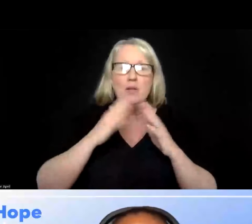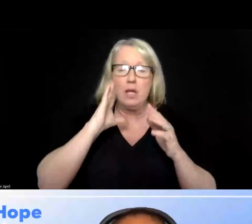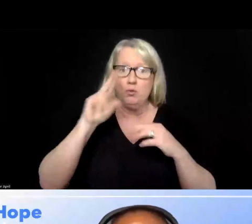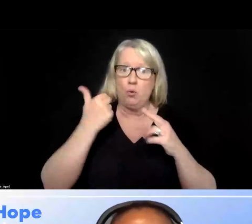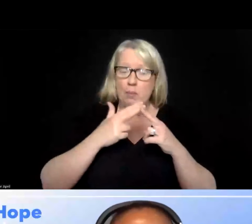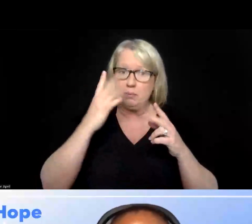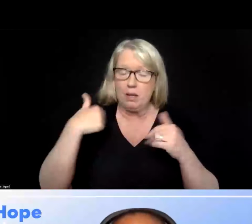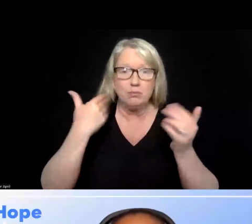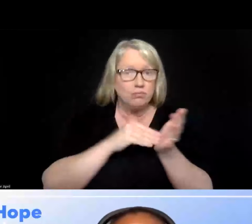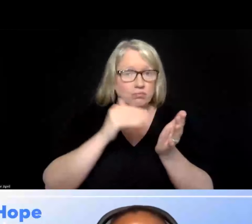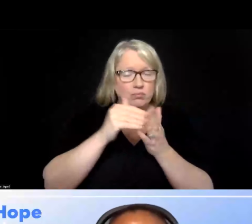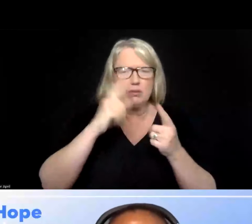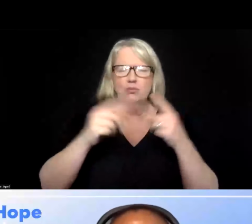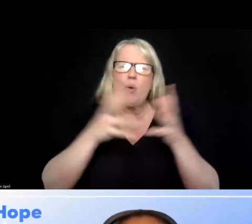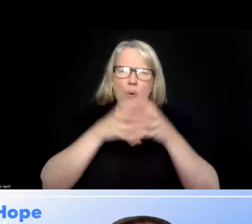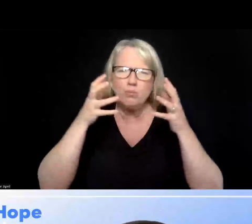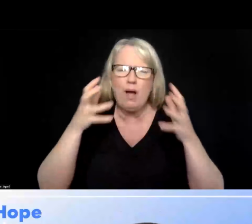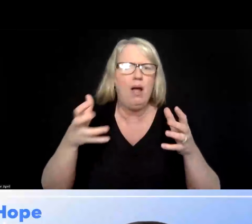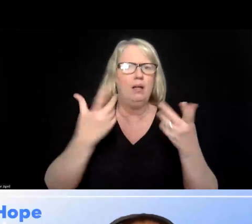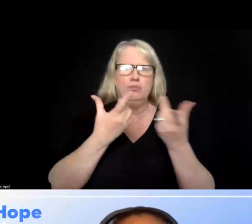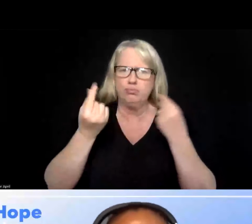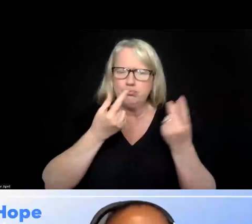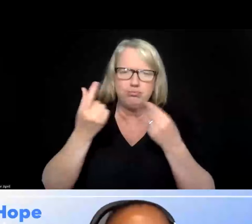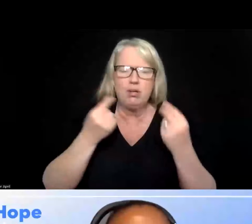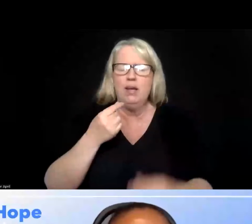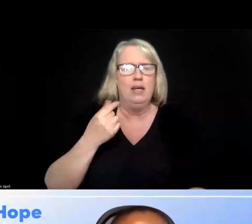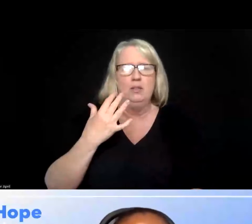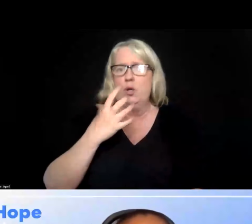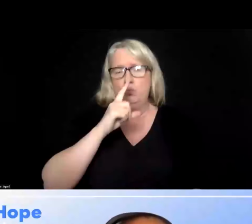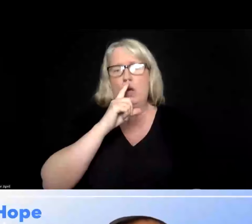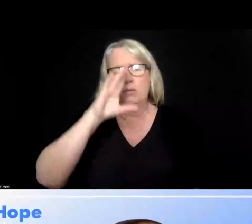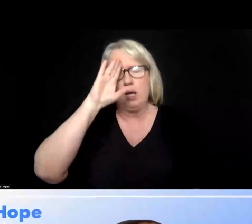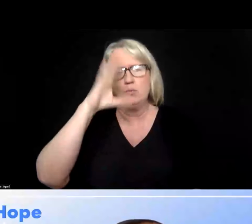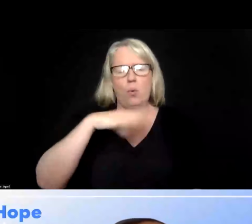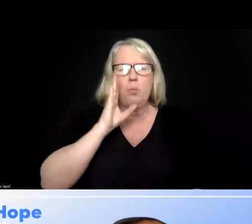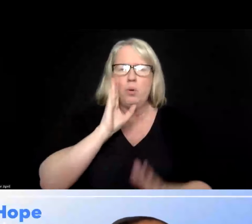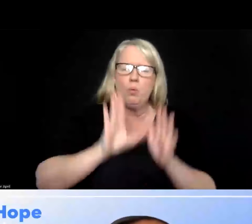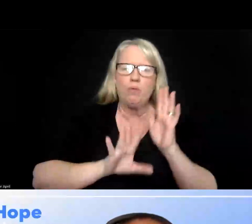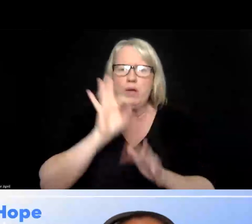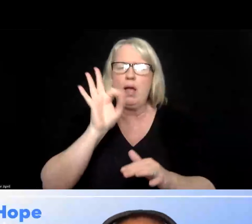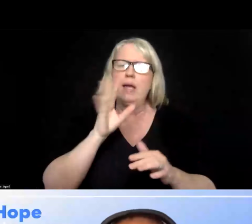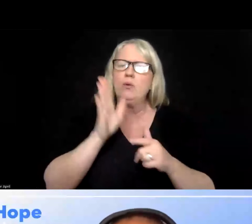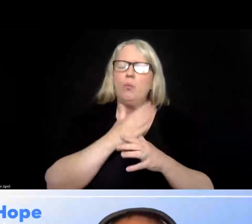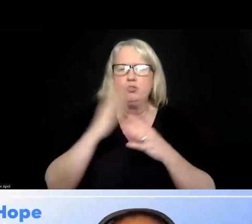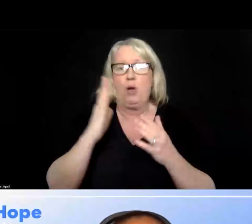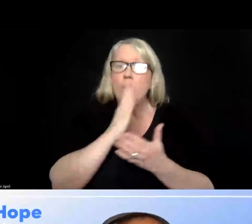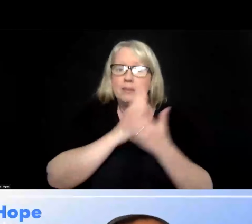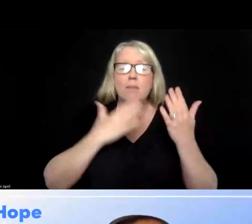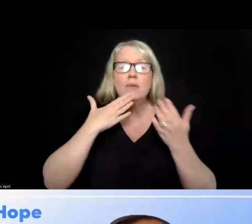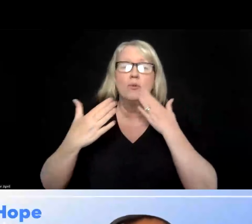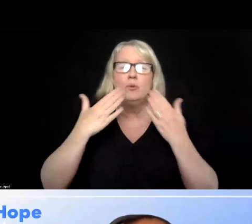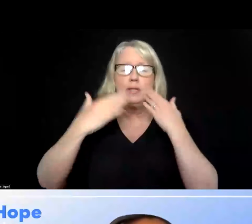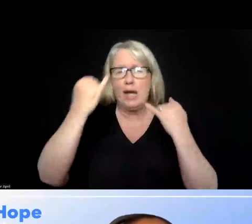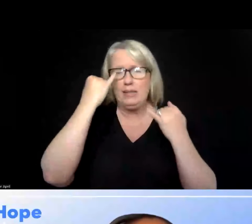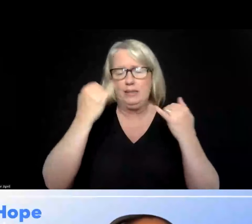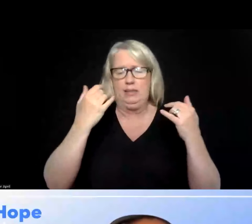we've often had to do so much with so little. So I just know we will find that solution, or at least share some good ideas here in this